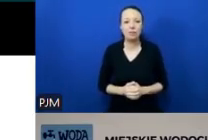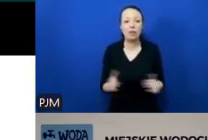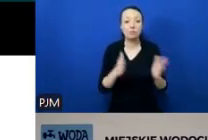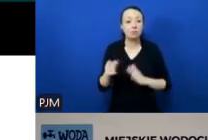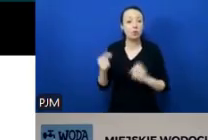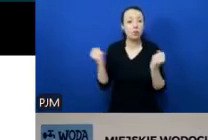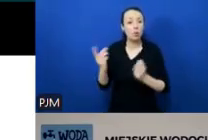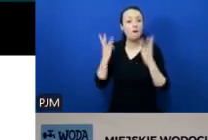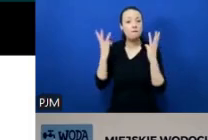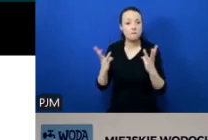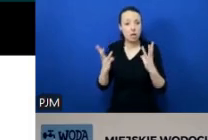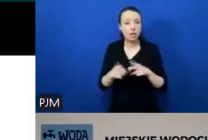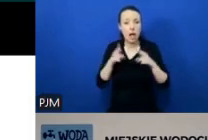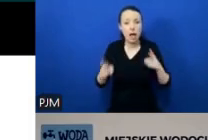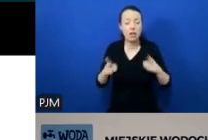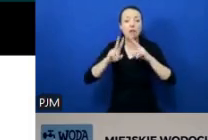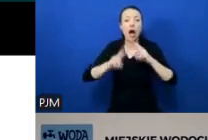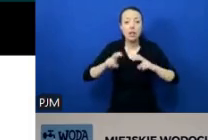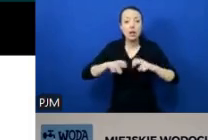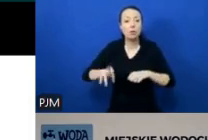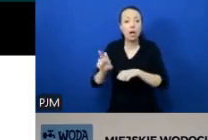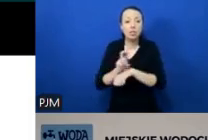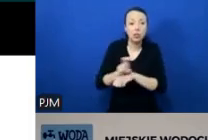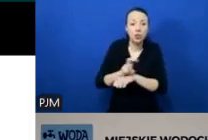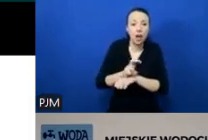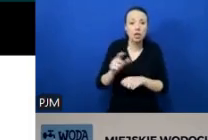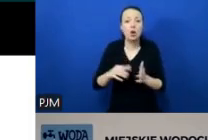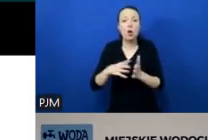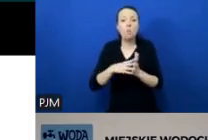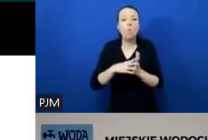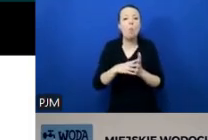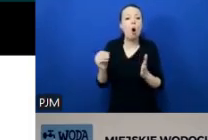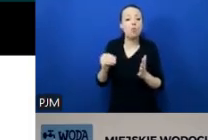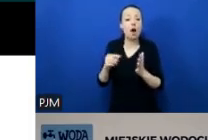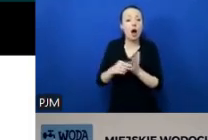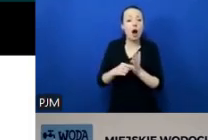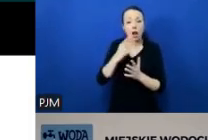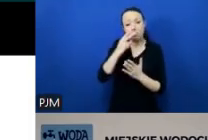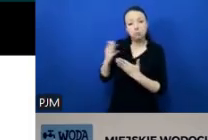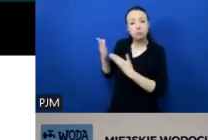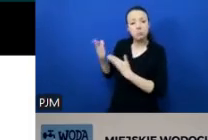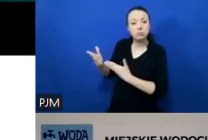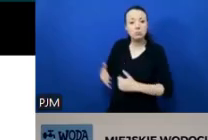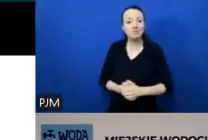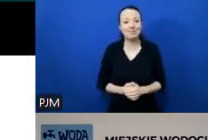which was the engineering analysis, creation of a multi-dimensional model,